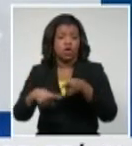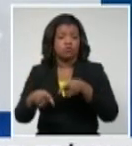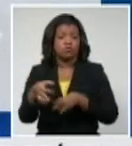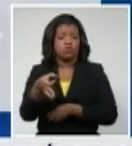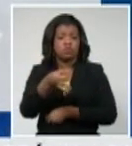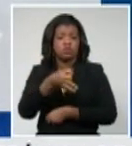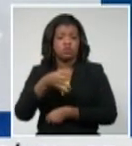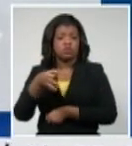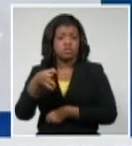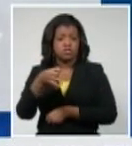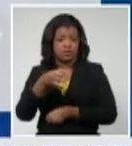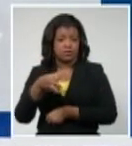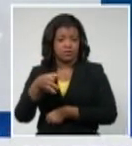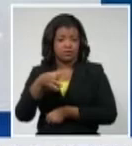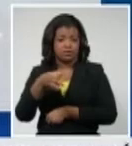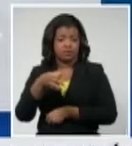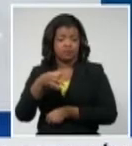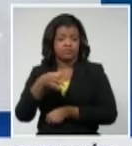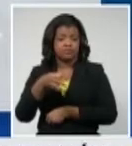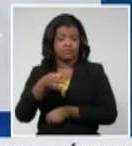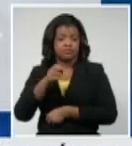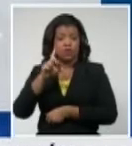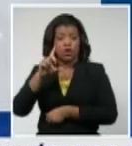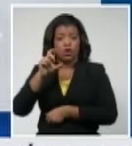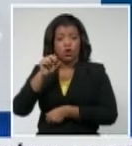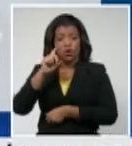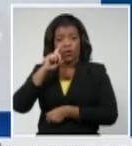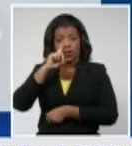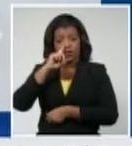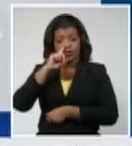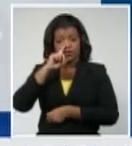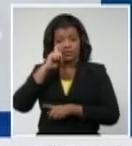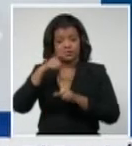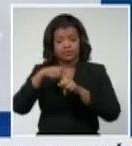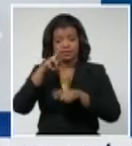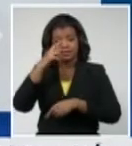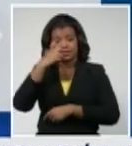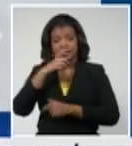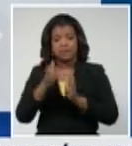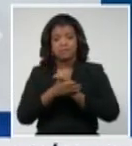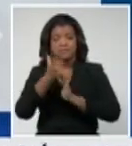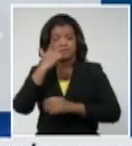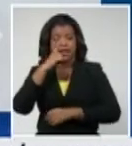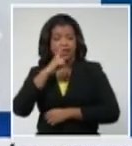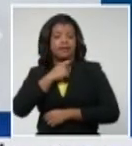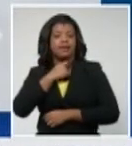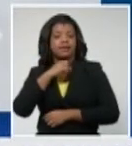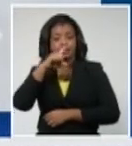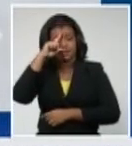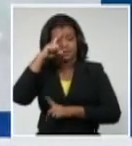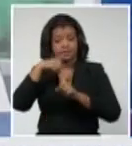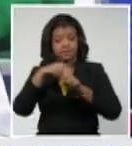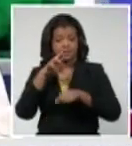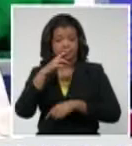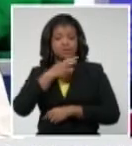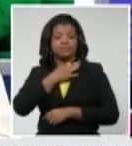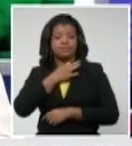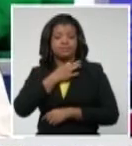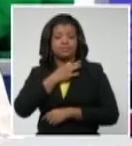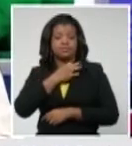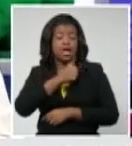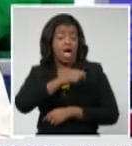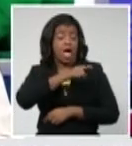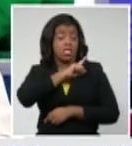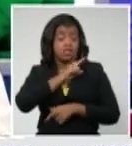name, and 1 from Hatibonico. Havana reported 4 cases yesterday, 3 from Playa and 1 from